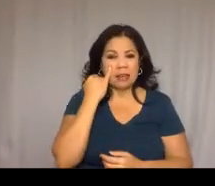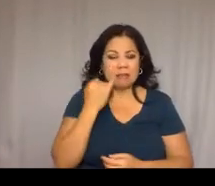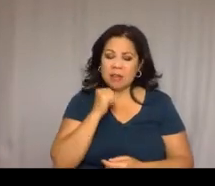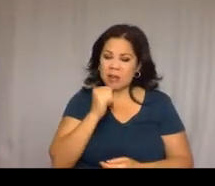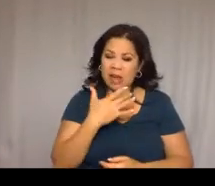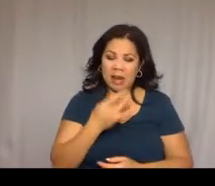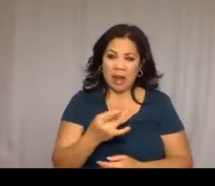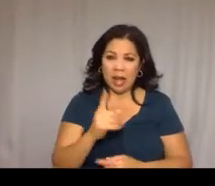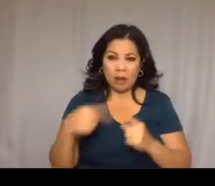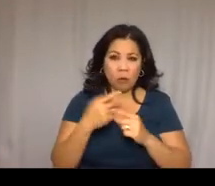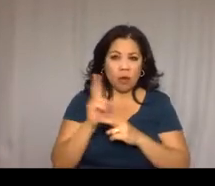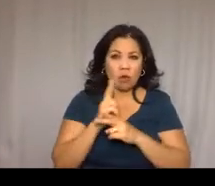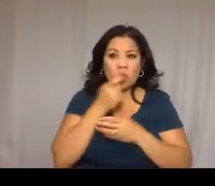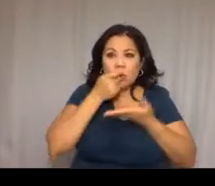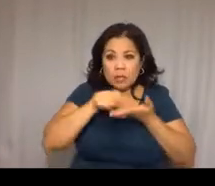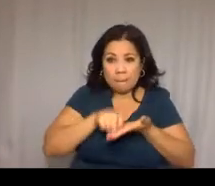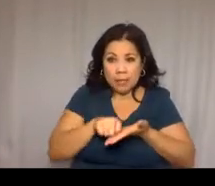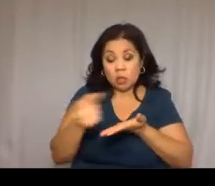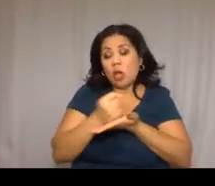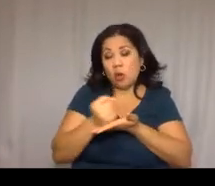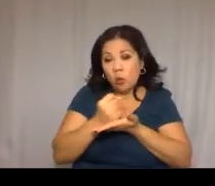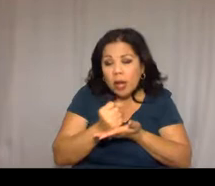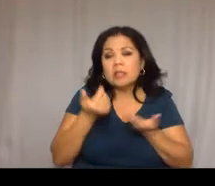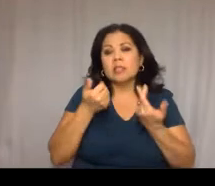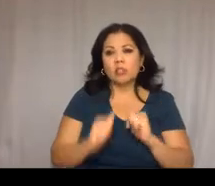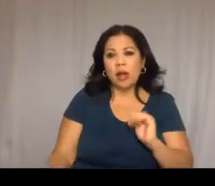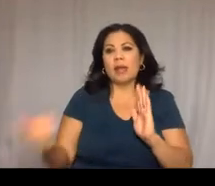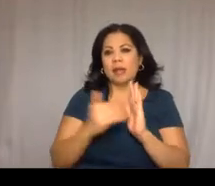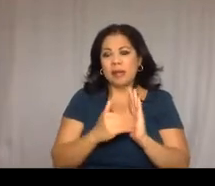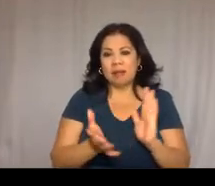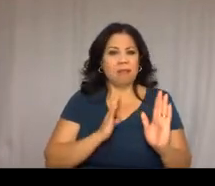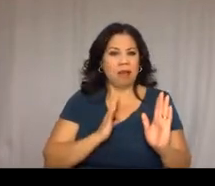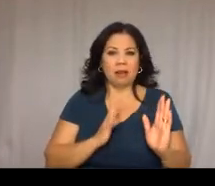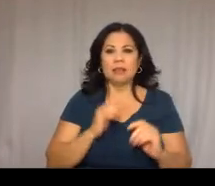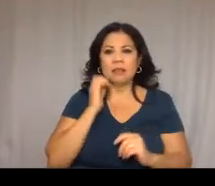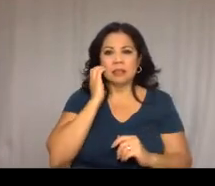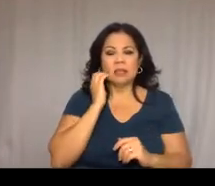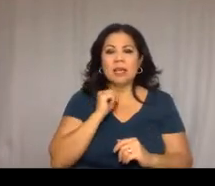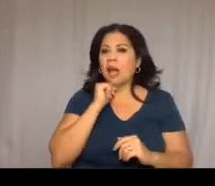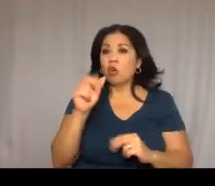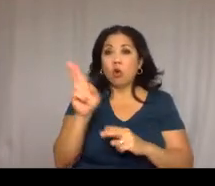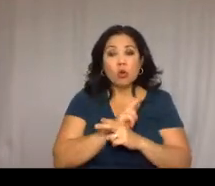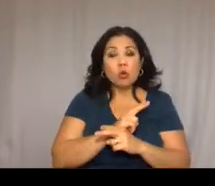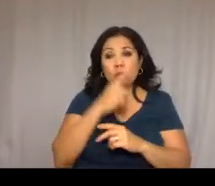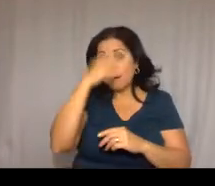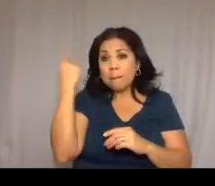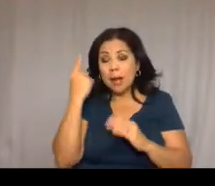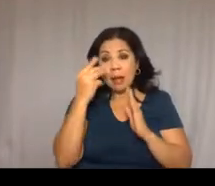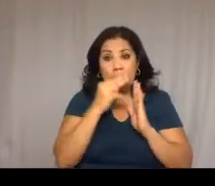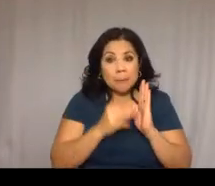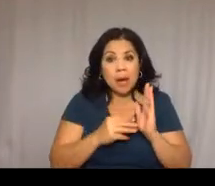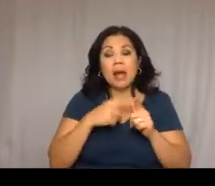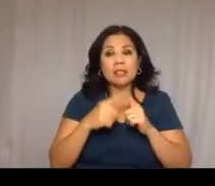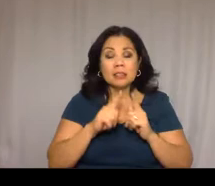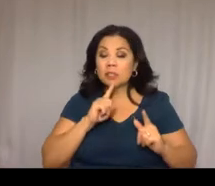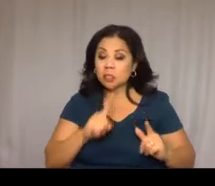with pencil, go ahead and erase it first. Try again. I wouldn't put the Sharpie on until you're pretty sure you like it. All